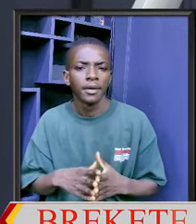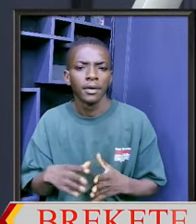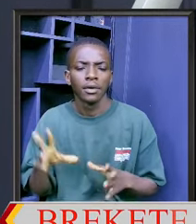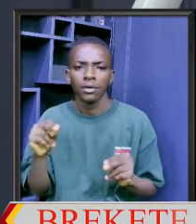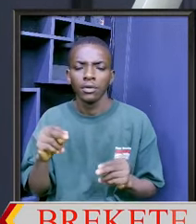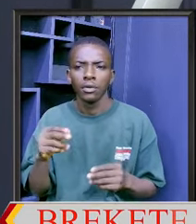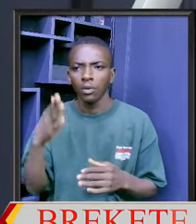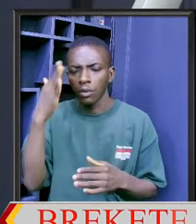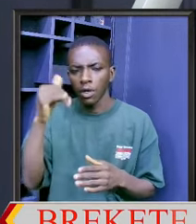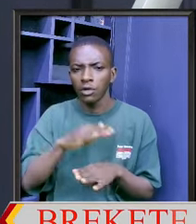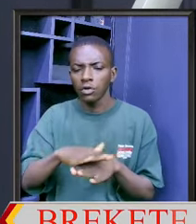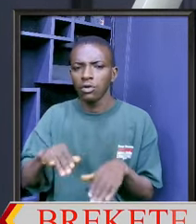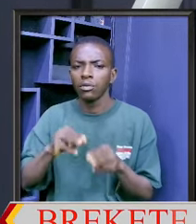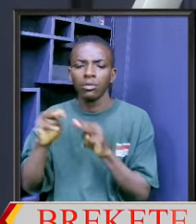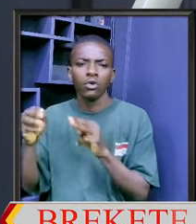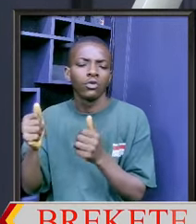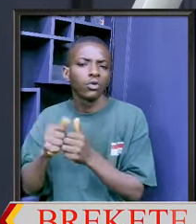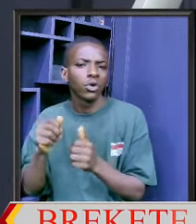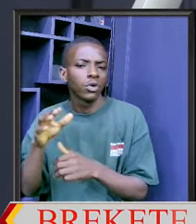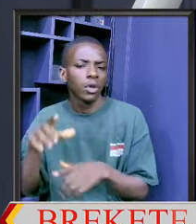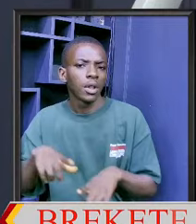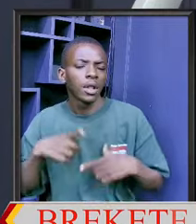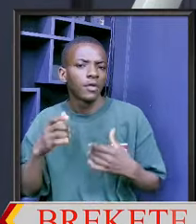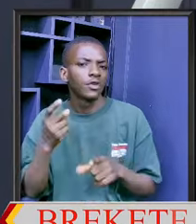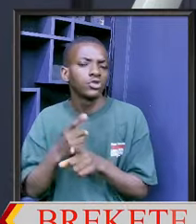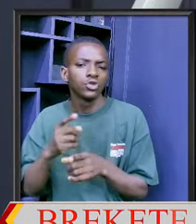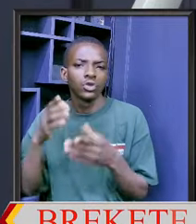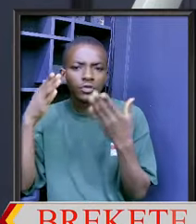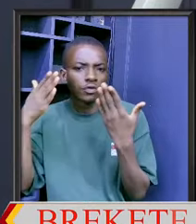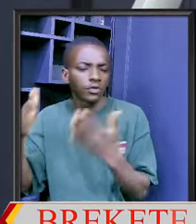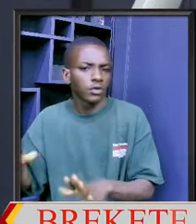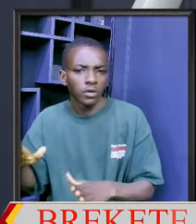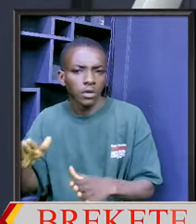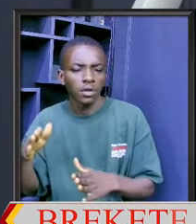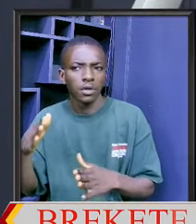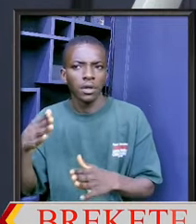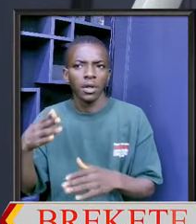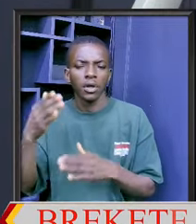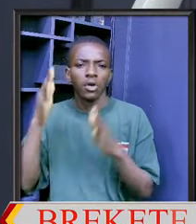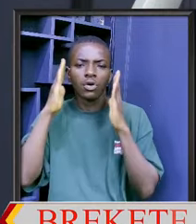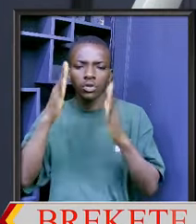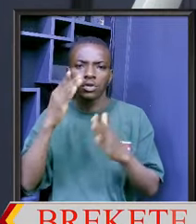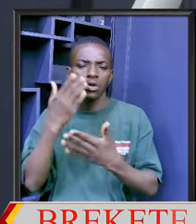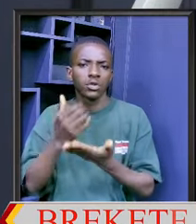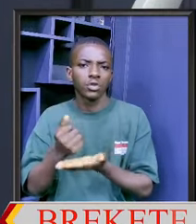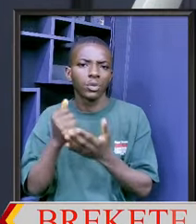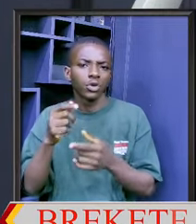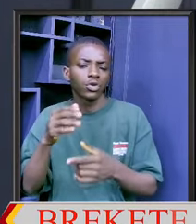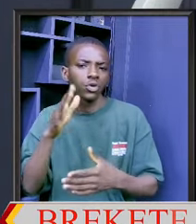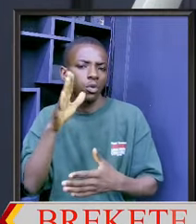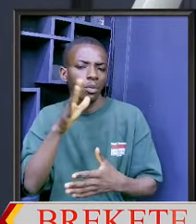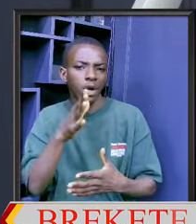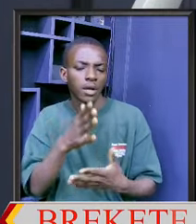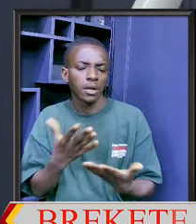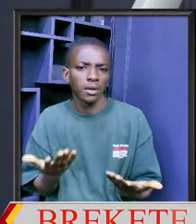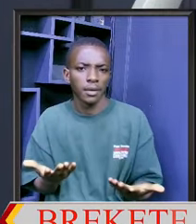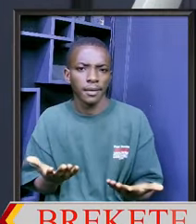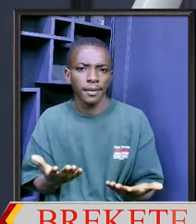No, sir. Why don't you move on with your life and just concentrate on supporting your mother?